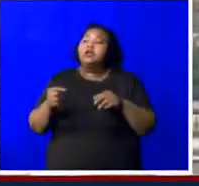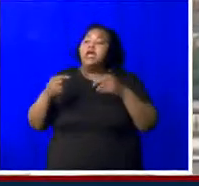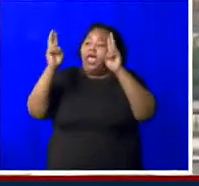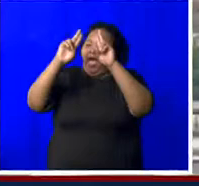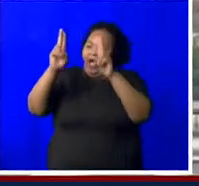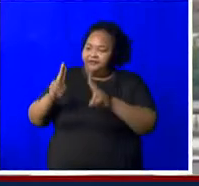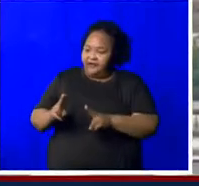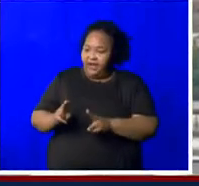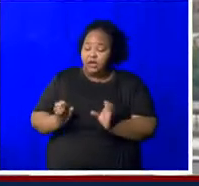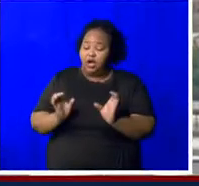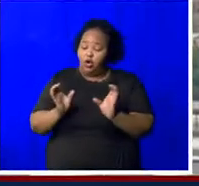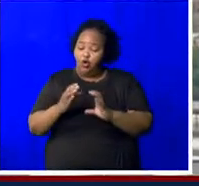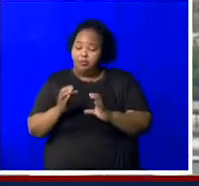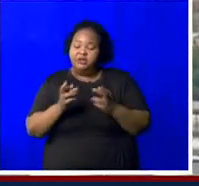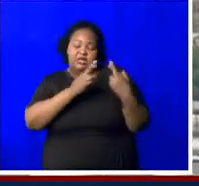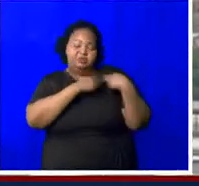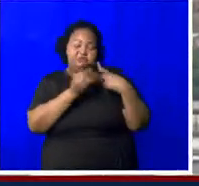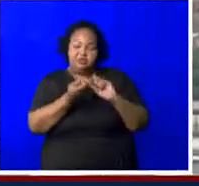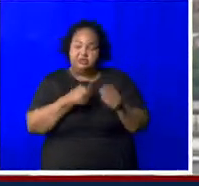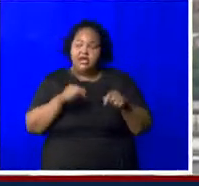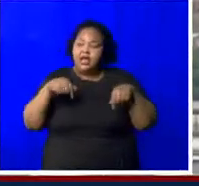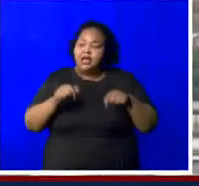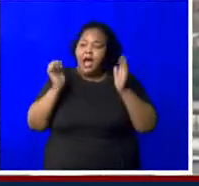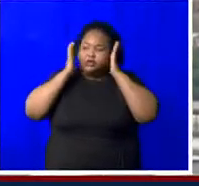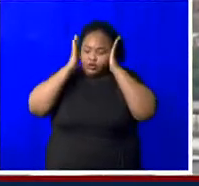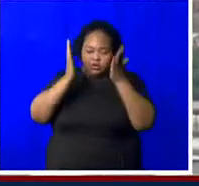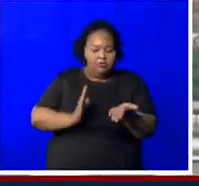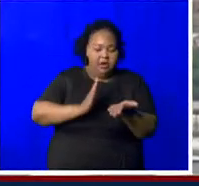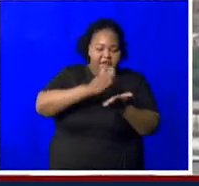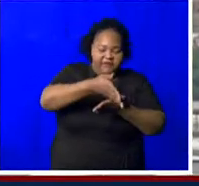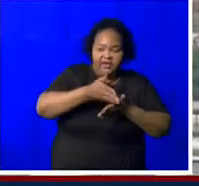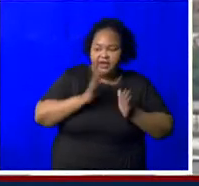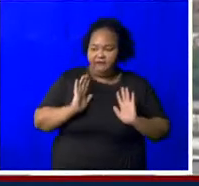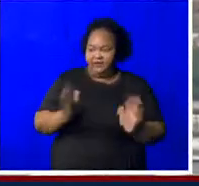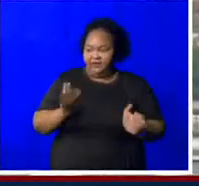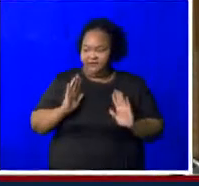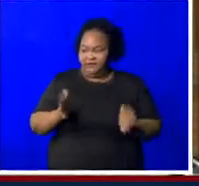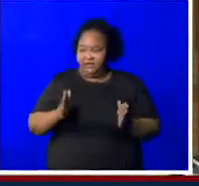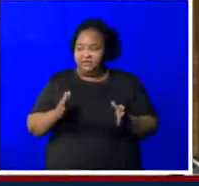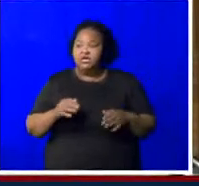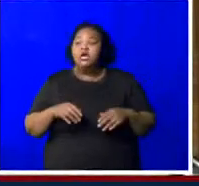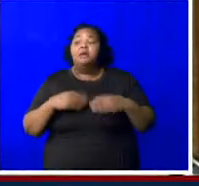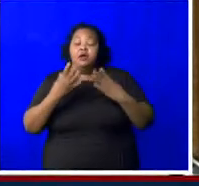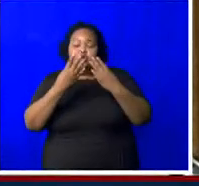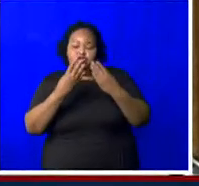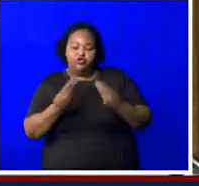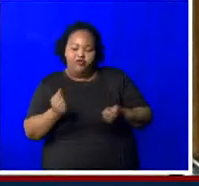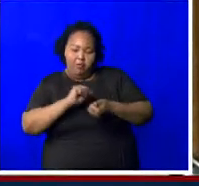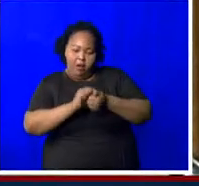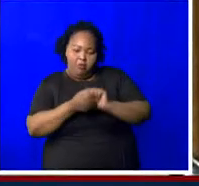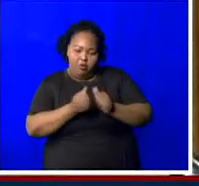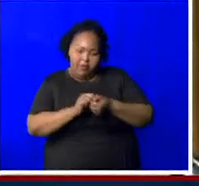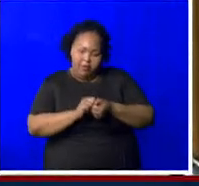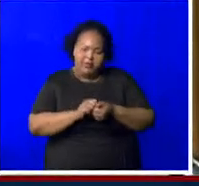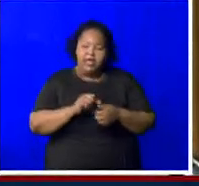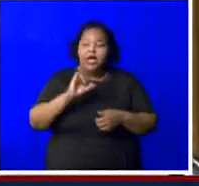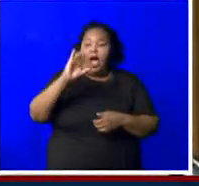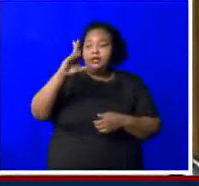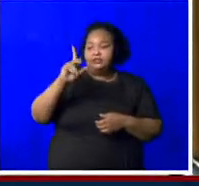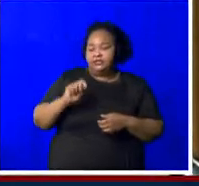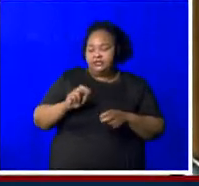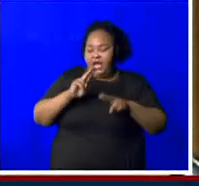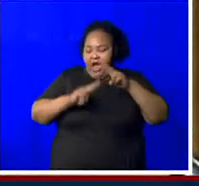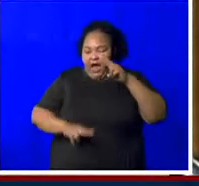kude usebenza tindlela tebucwephesha tekuthengiselana ngaphansi kwalesivumelwano. The ASCFTA